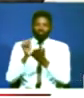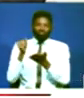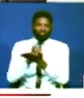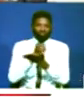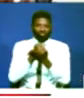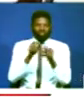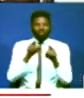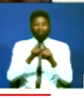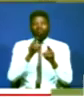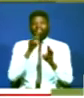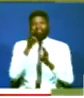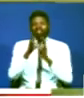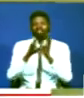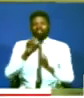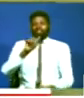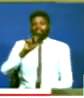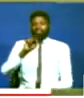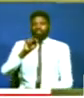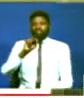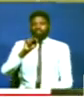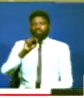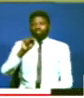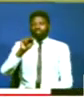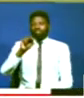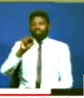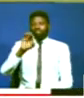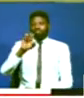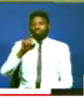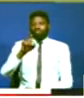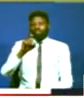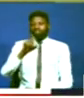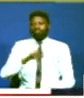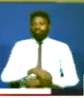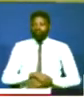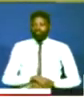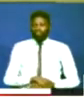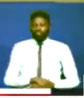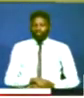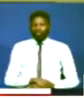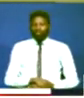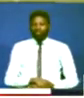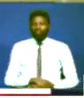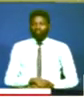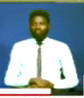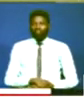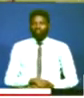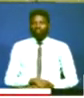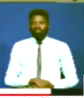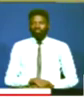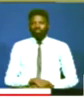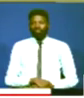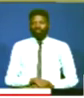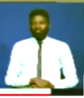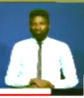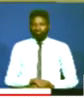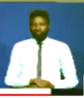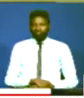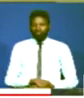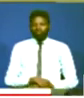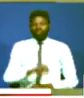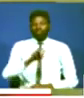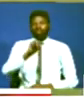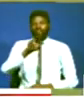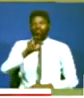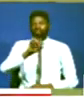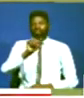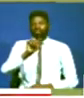Annex Stadium. Dancing star Siraj Mohammed mastermind. Anapoteza tena hapa. Sharif Musa scored the lone goal